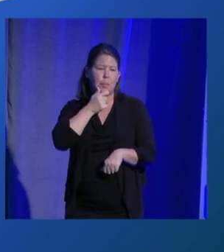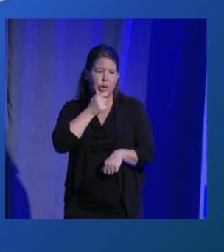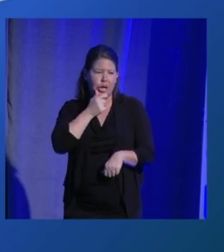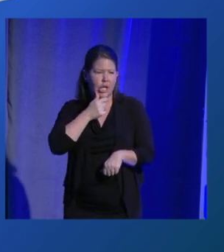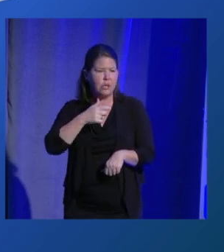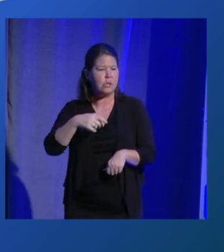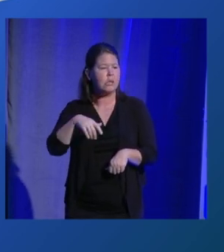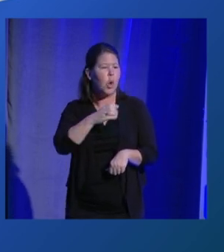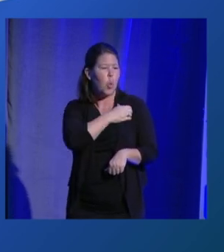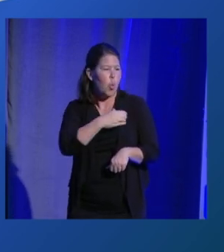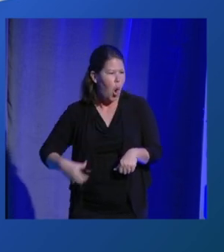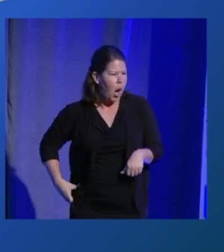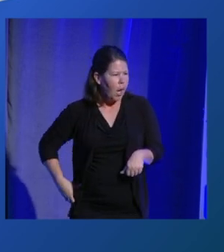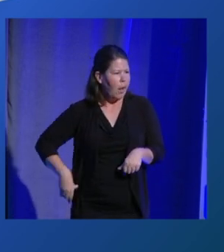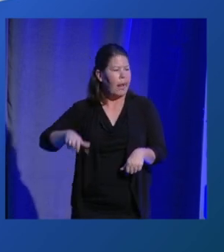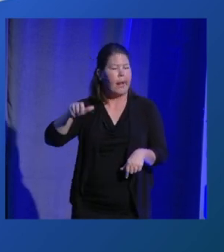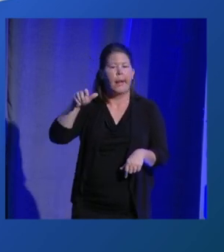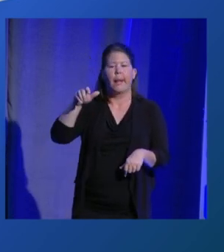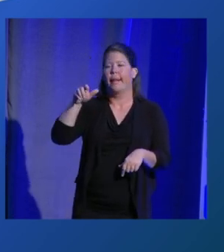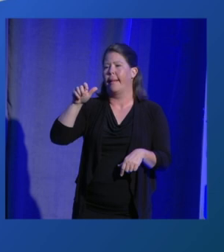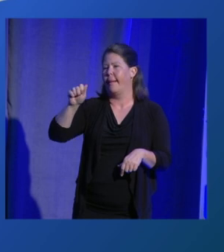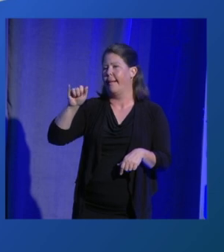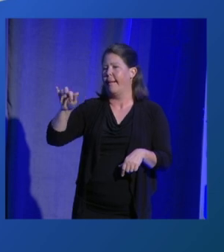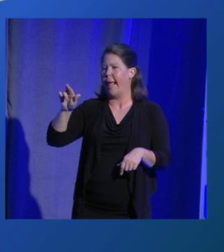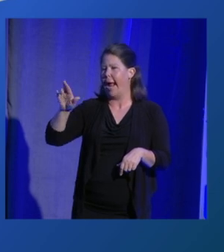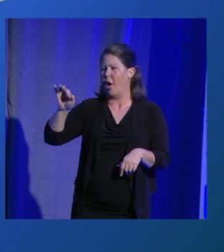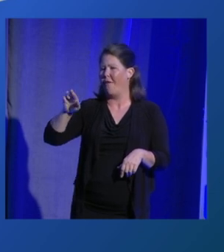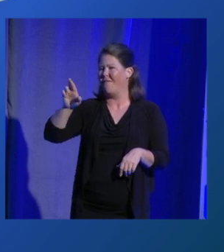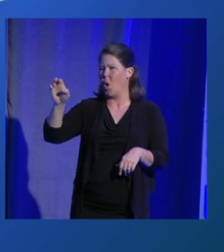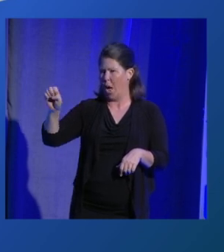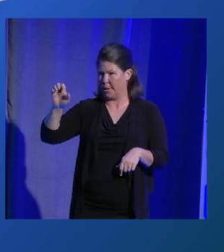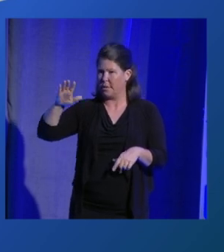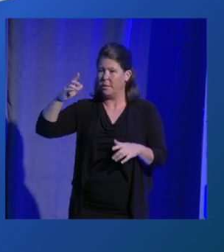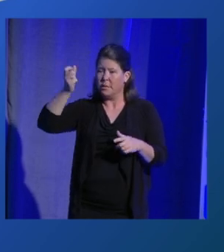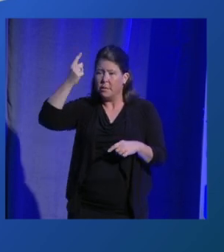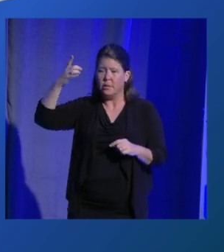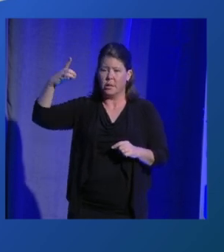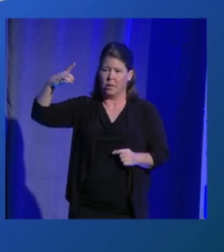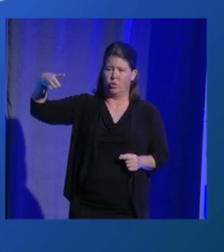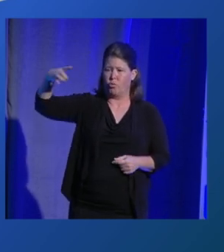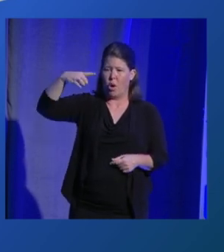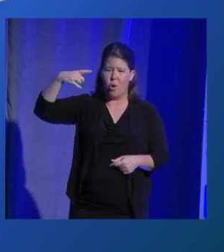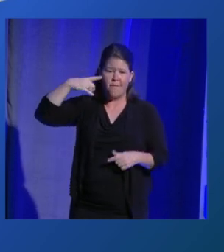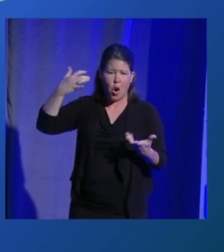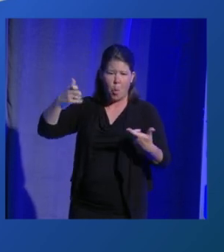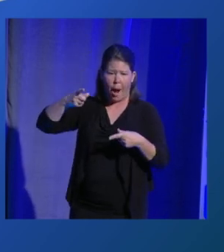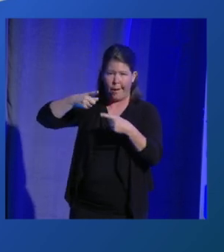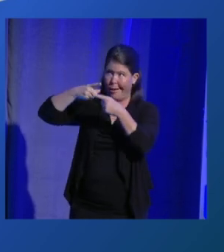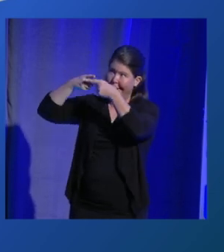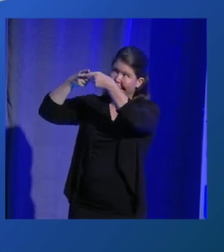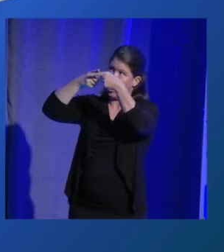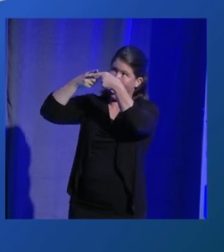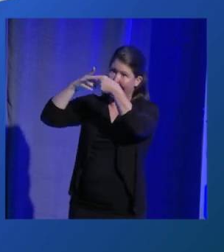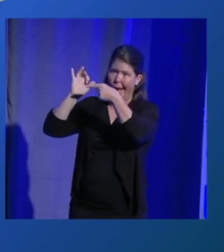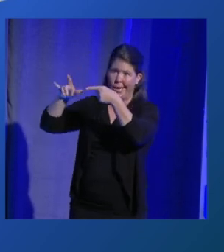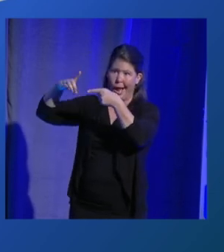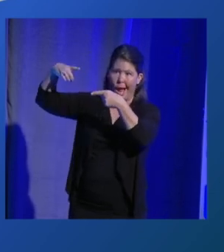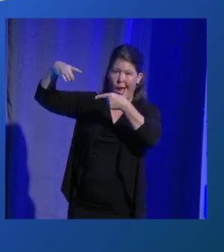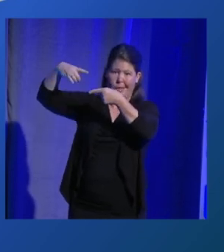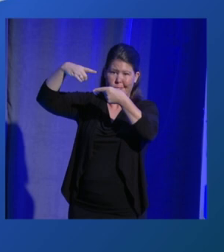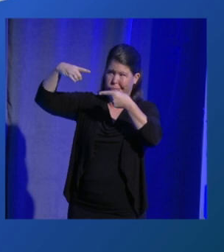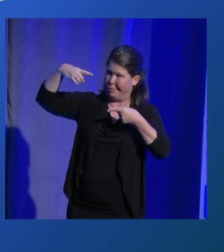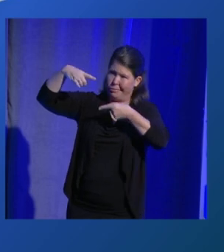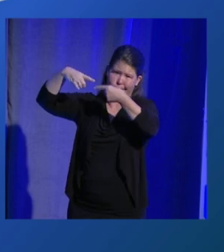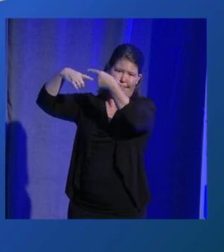Force the Drone was used for target practice for for whatever weapon they were using I don't